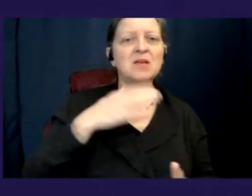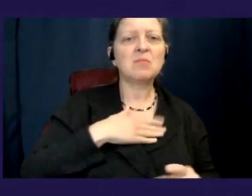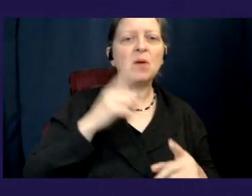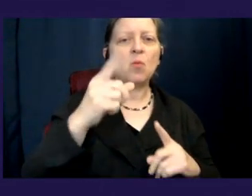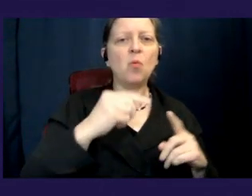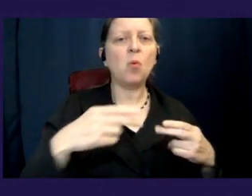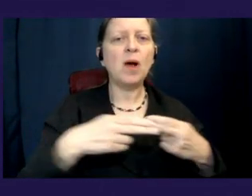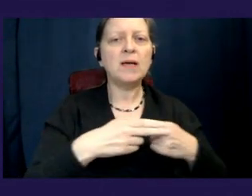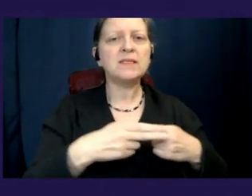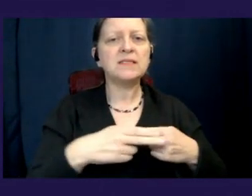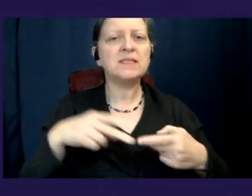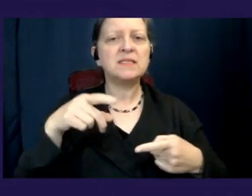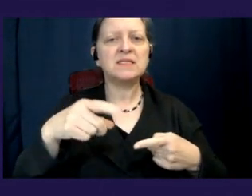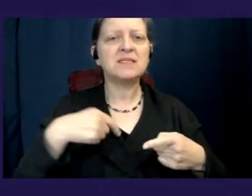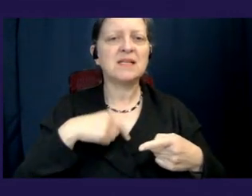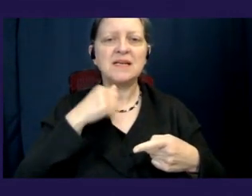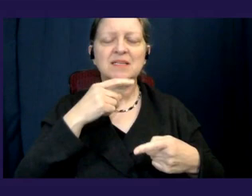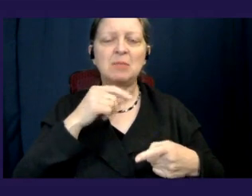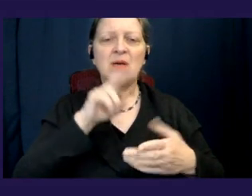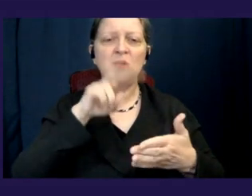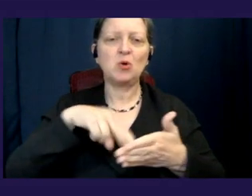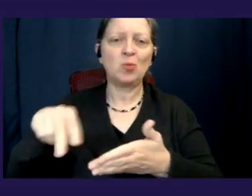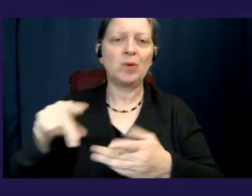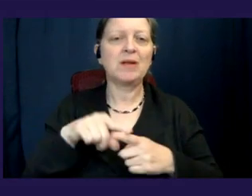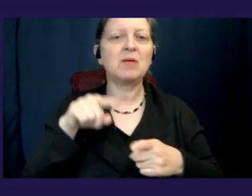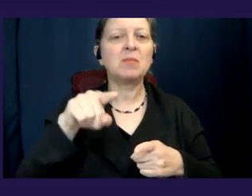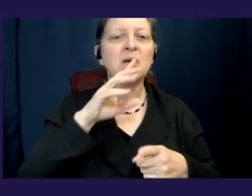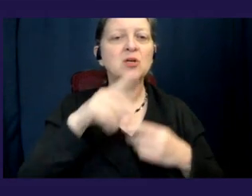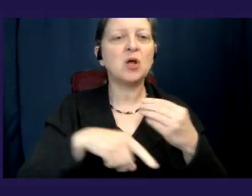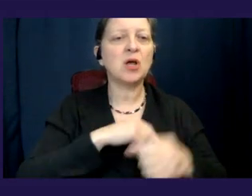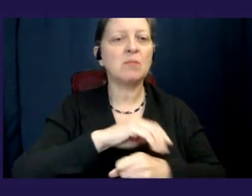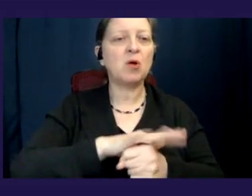misinformation around COVID vaccines across different communities